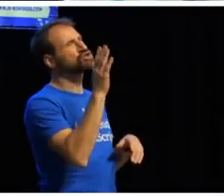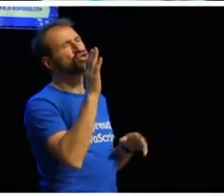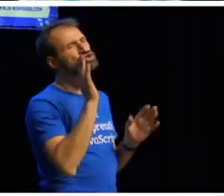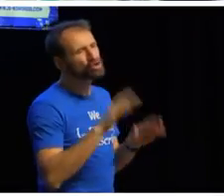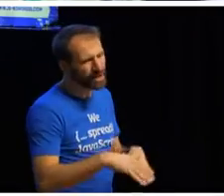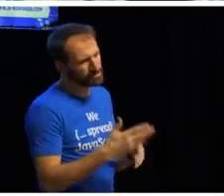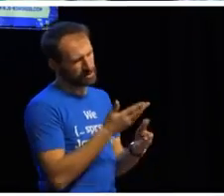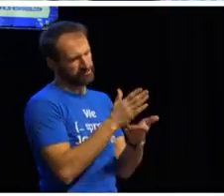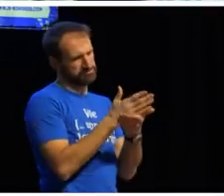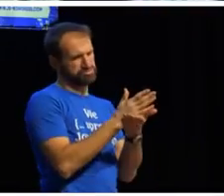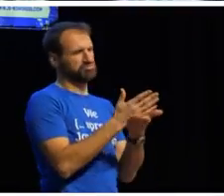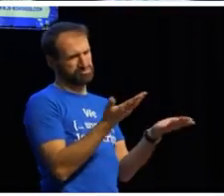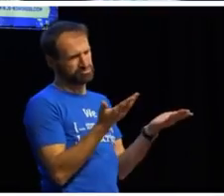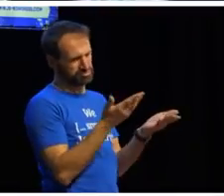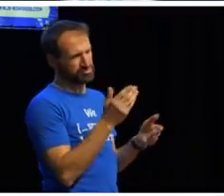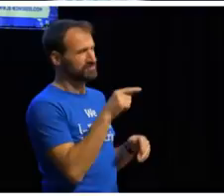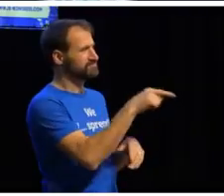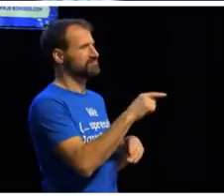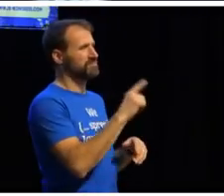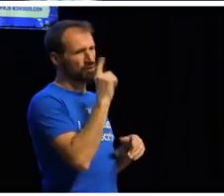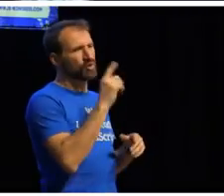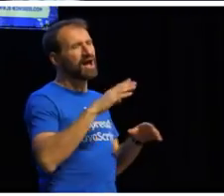random value. So I'm going to begin to train it.